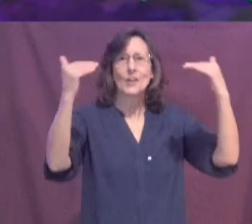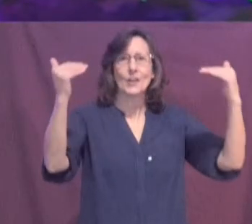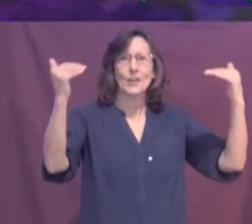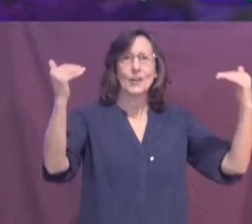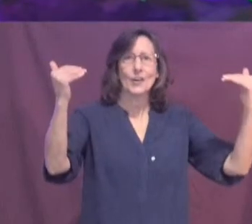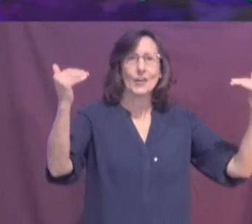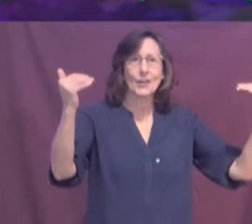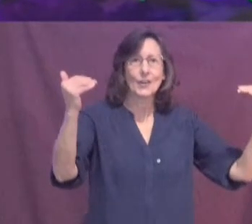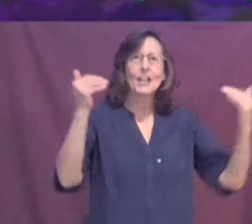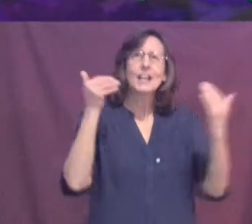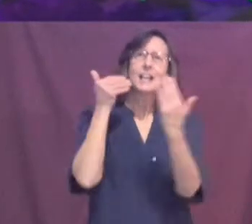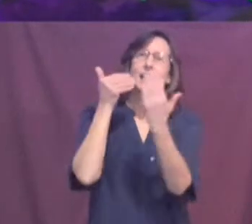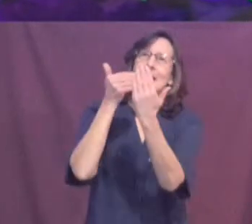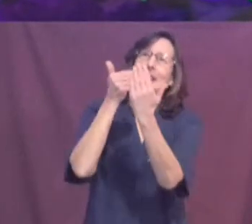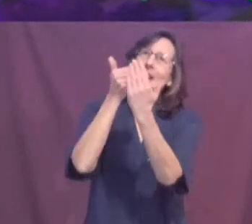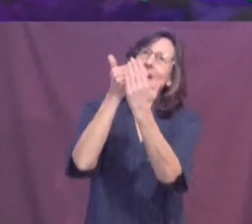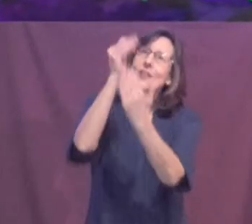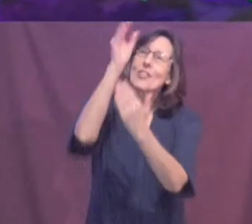river.